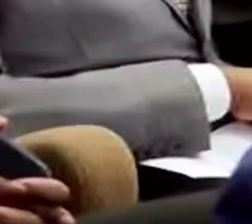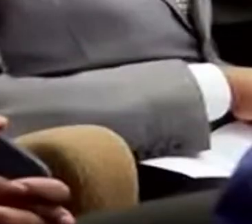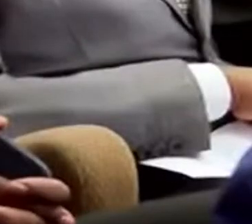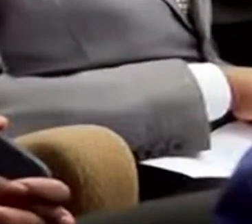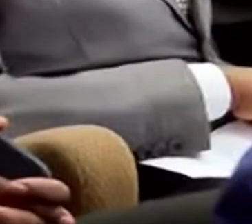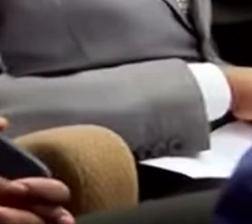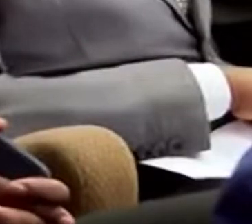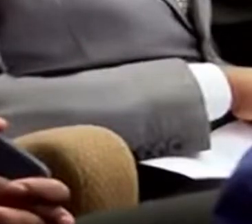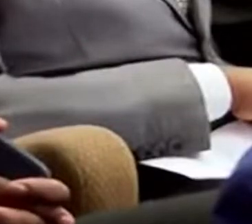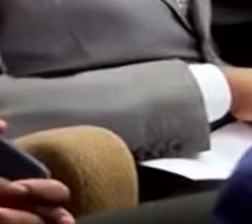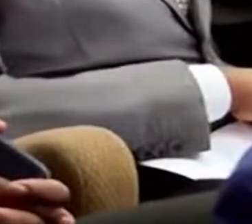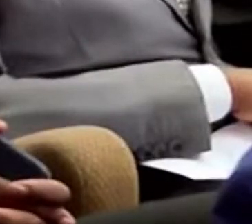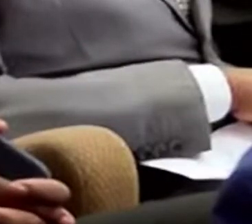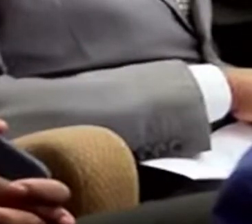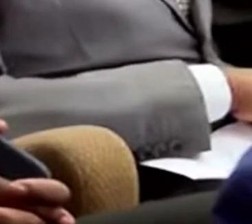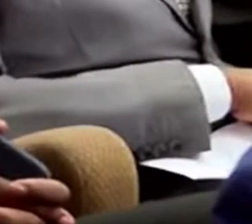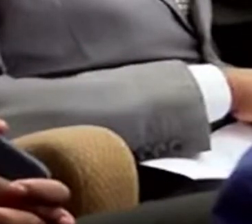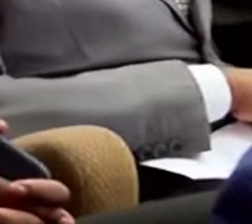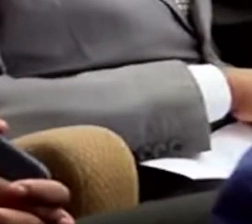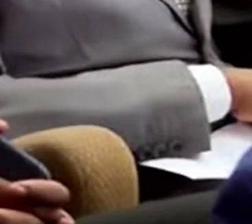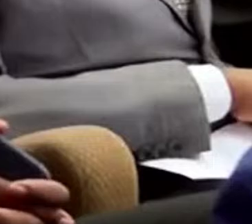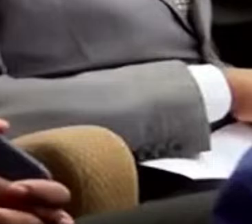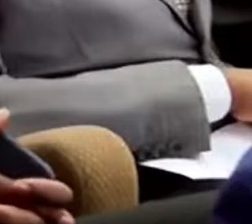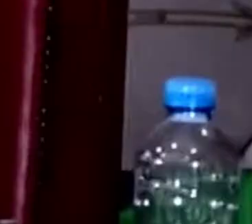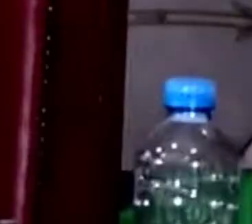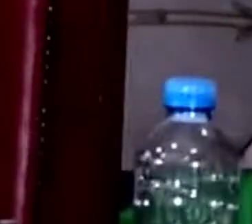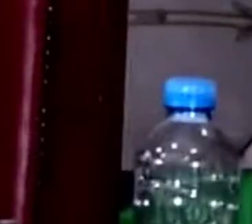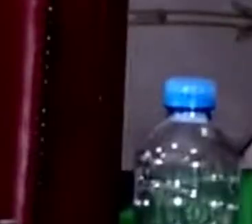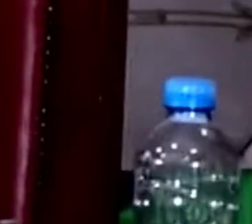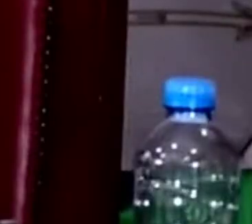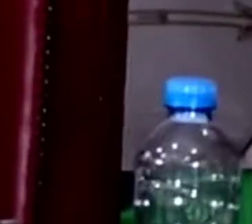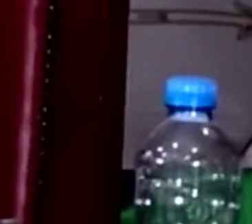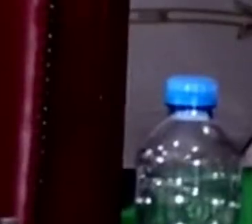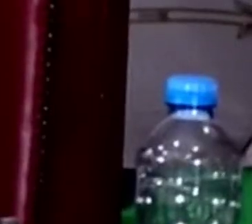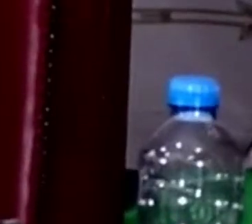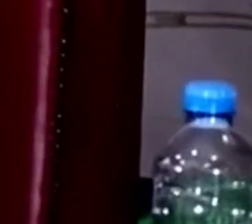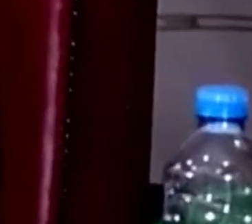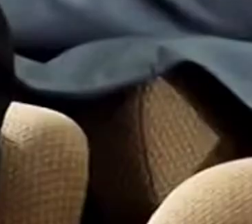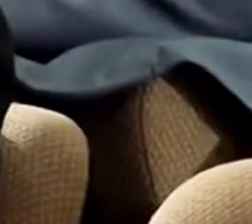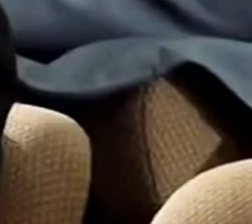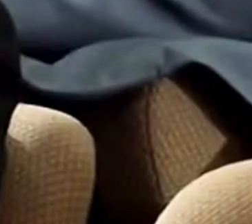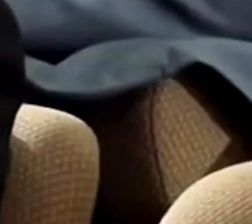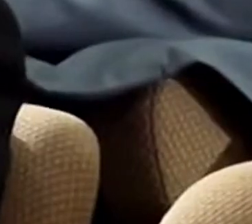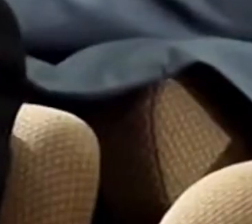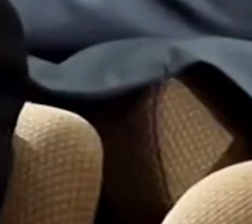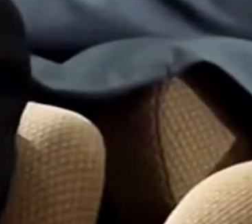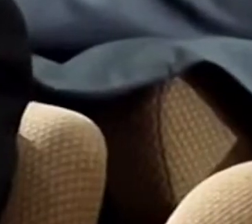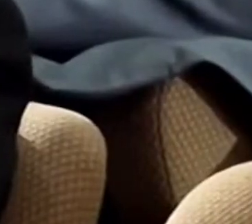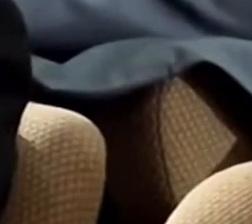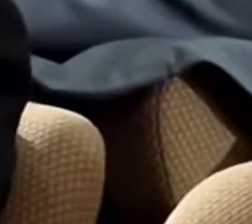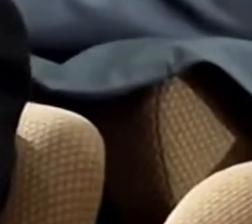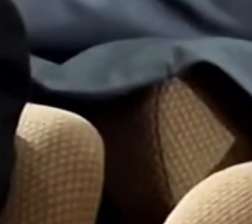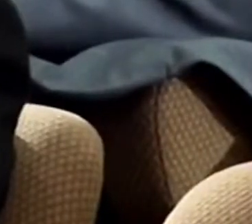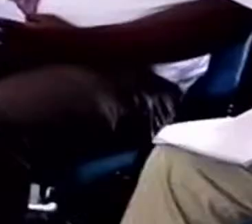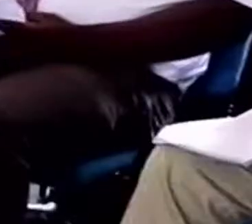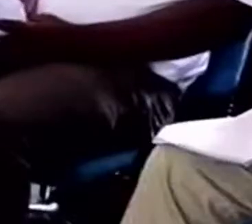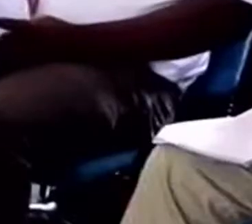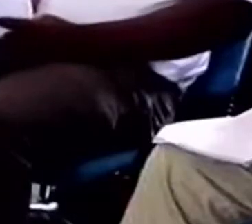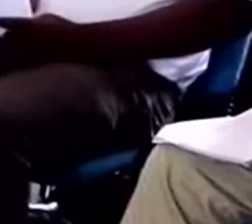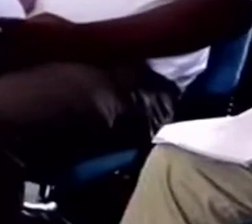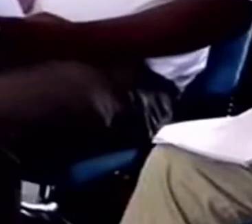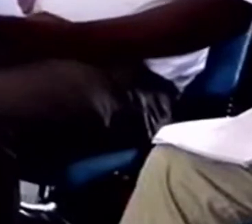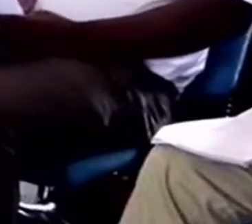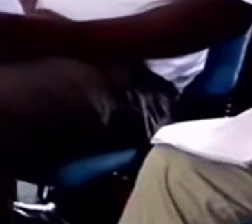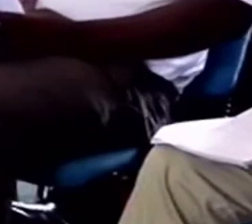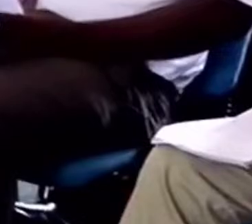Offices as Research Satellites to Enhance Data Collection, was officially launched on 22nd November 2023. Prior